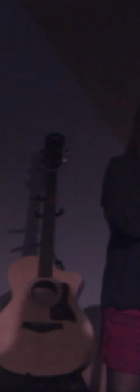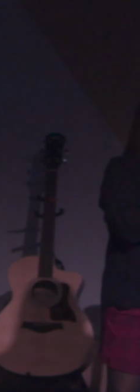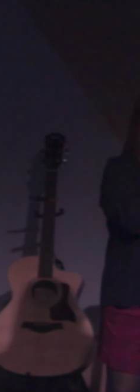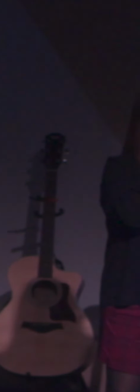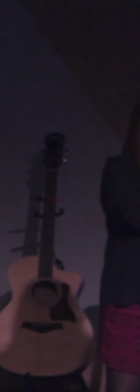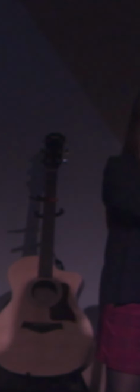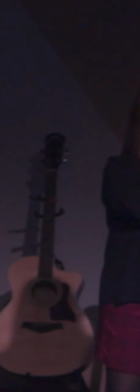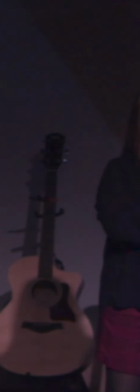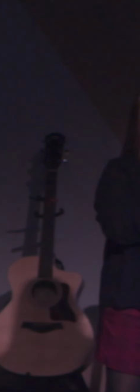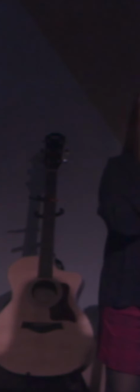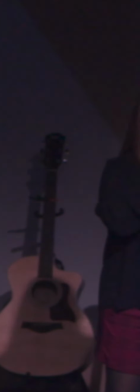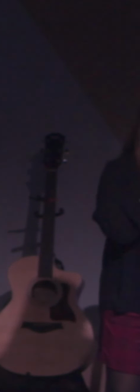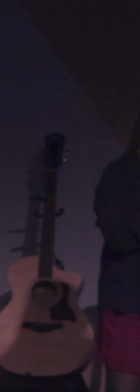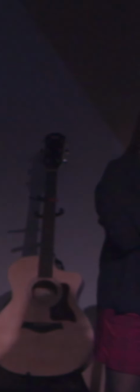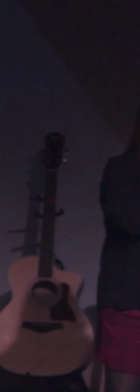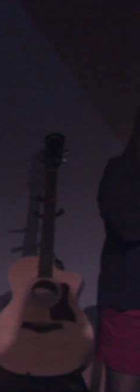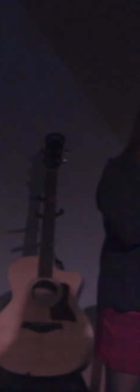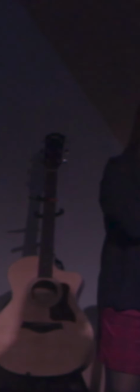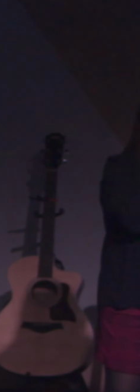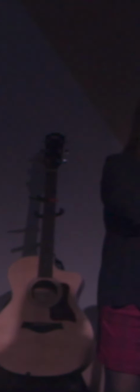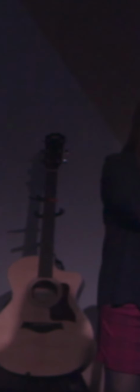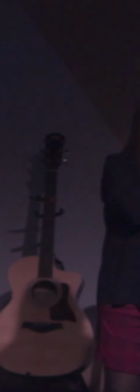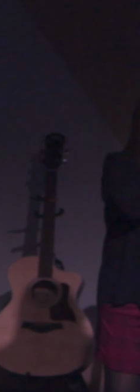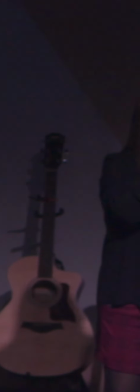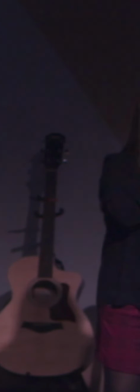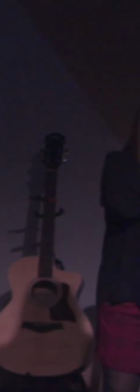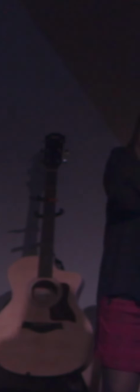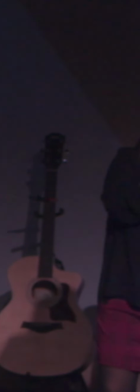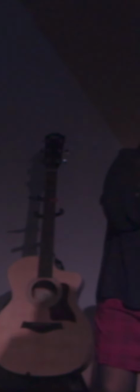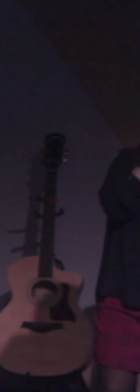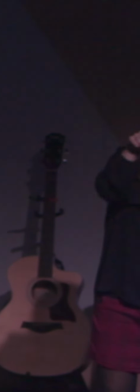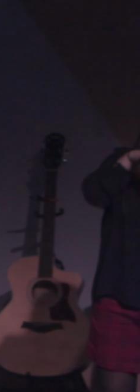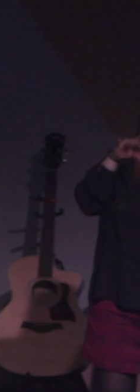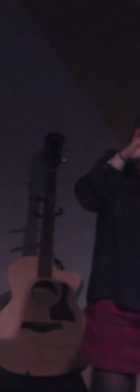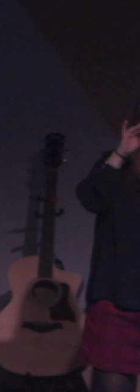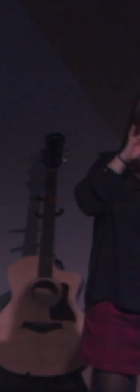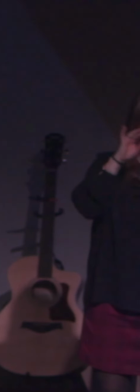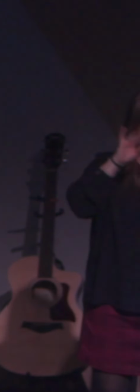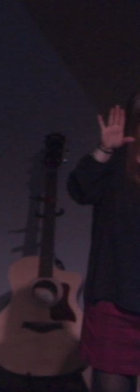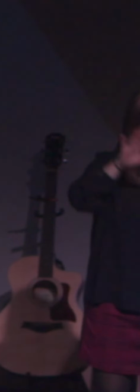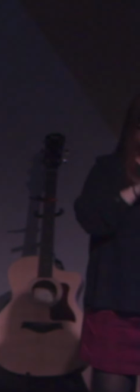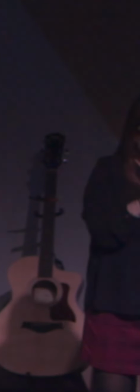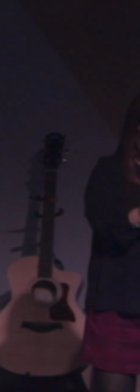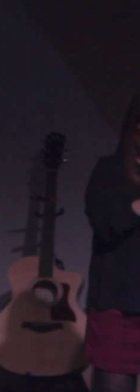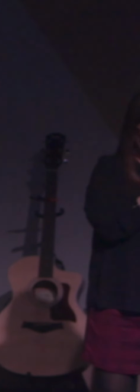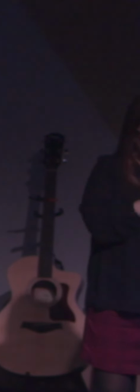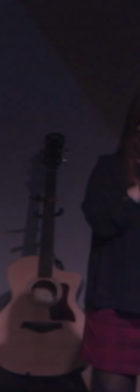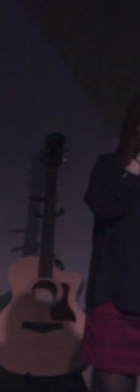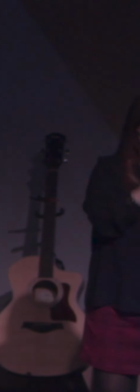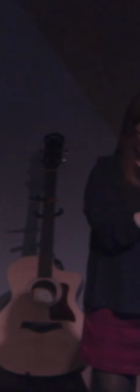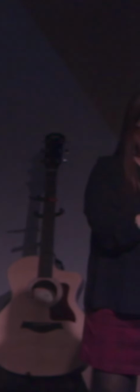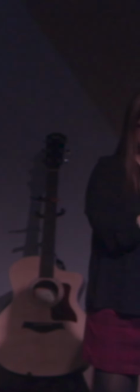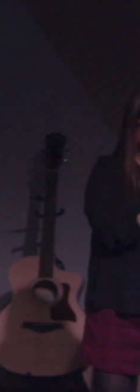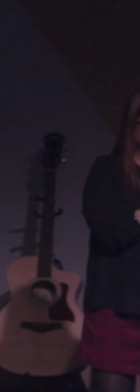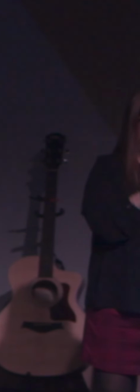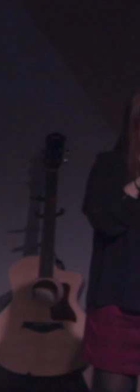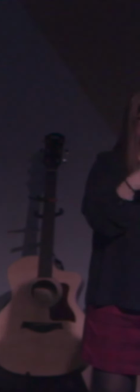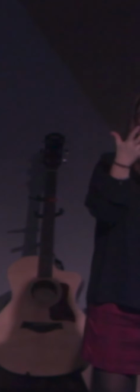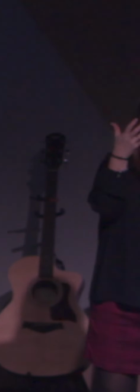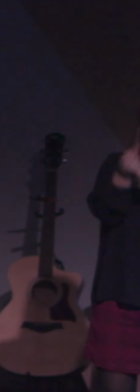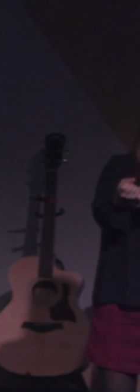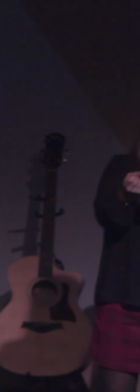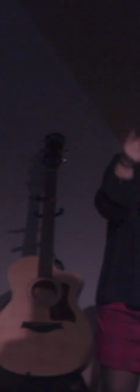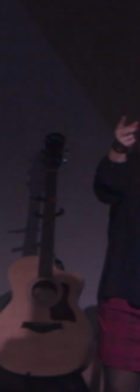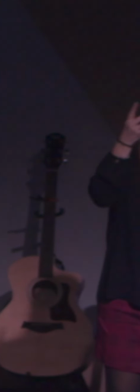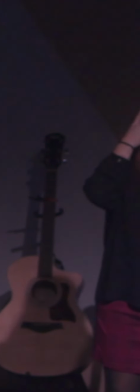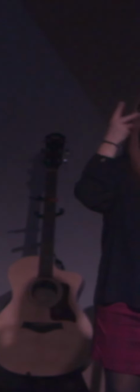right. But if we believe what He's said and what He's done already, we can trust that He sees the picture and that He's